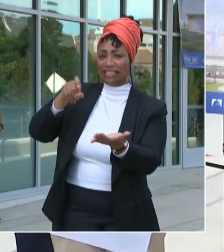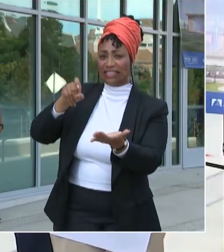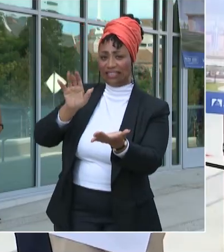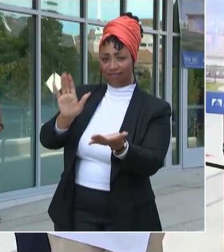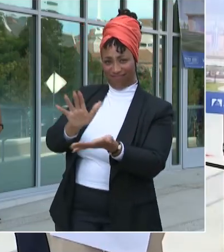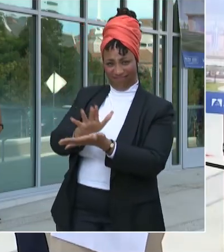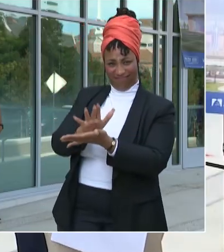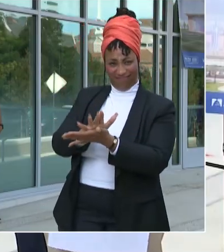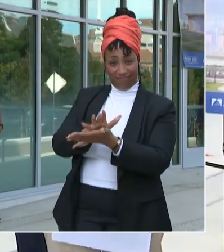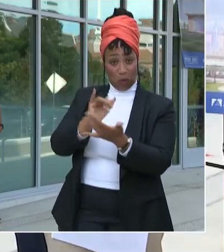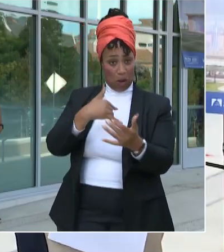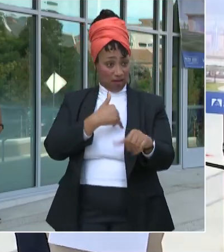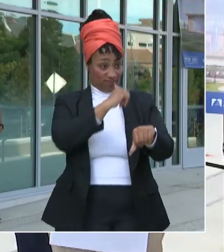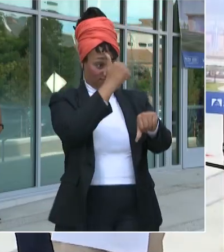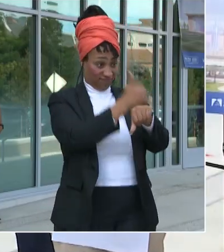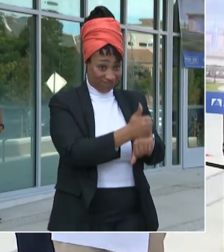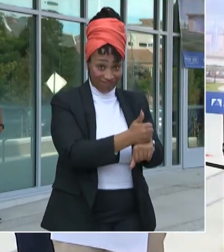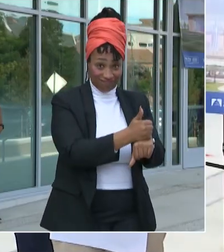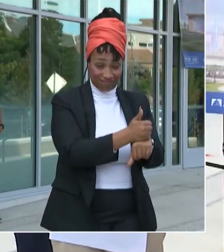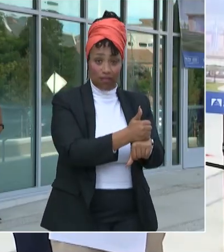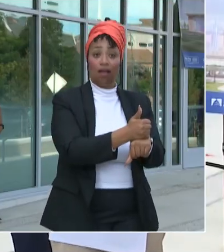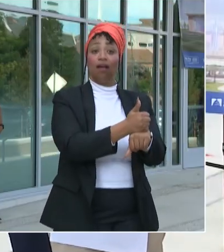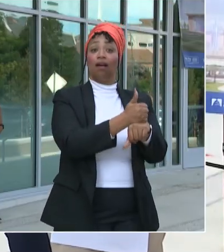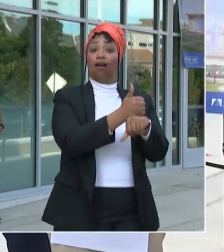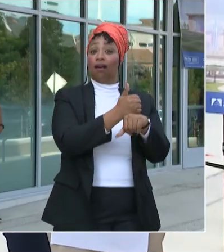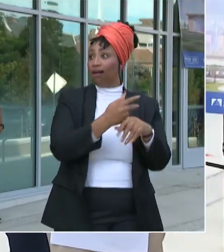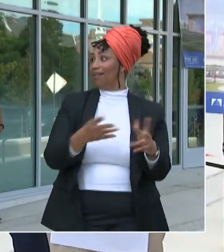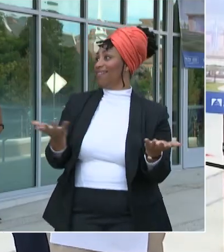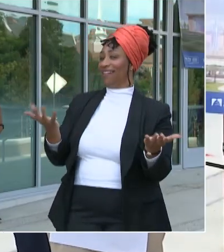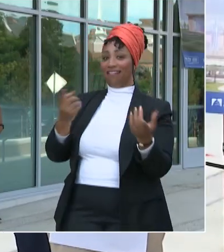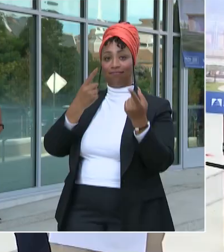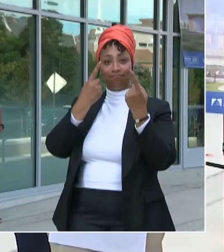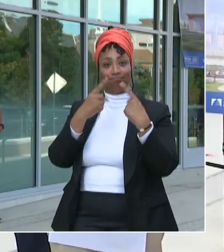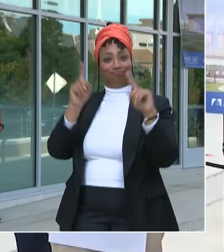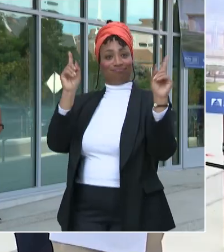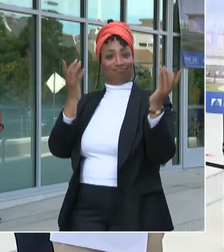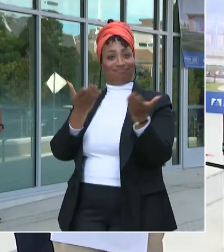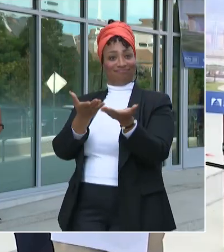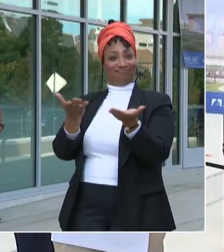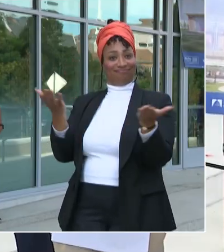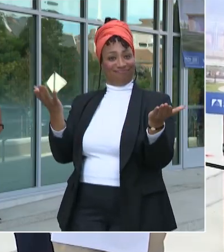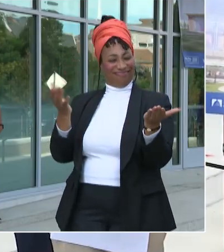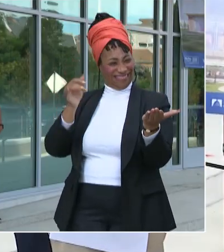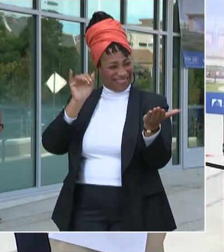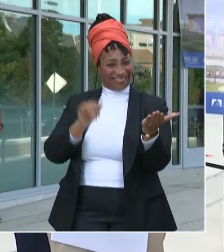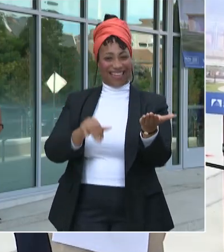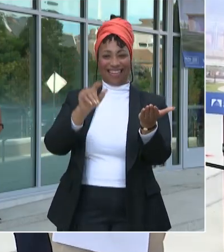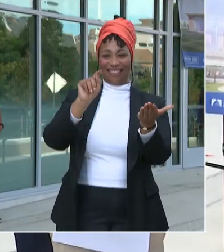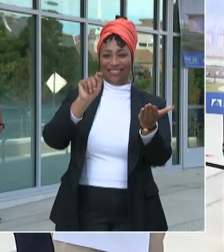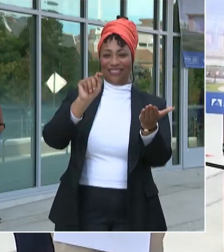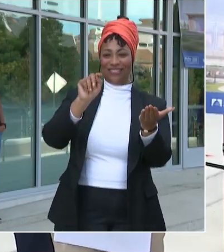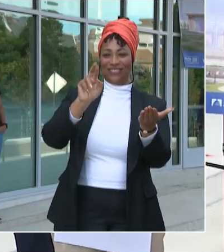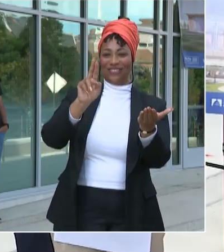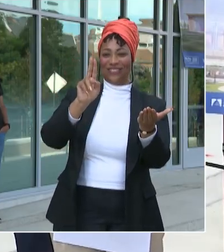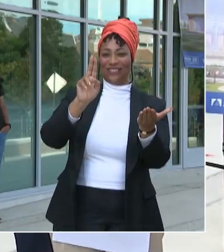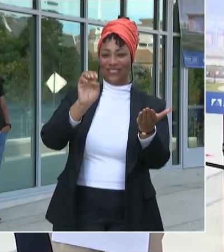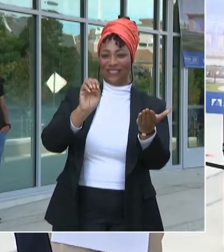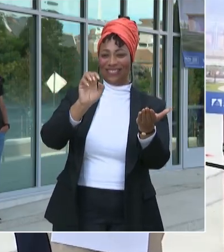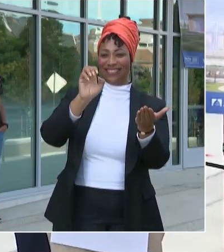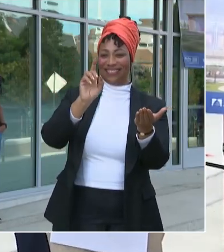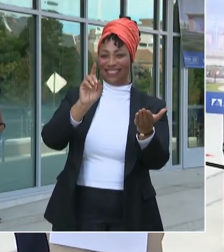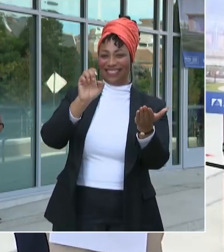place. And that is what is coming together here at Truesdell. This is an $83